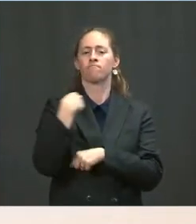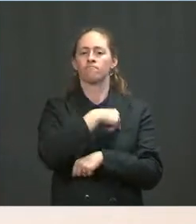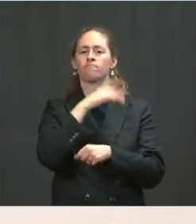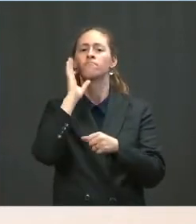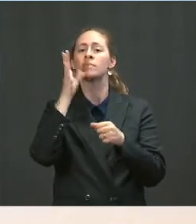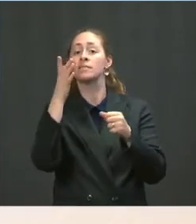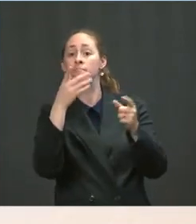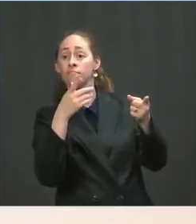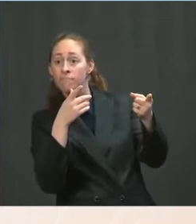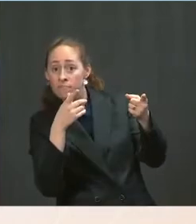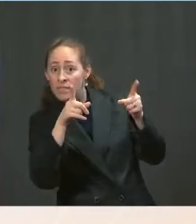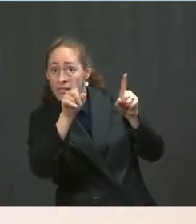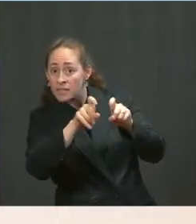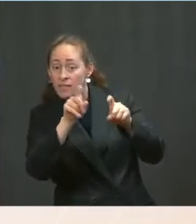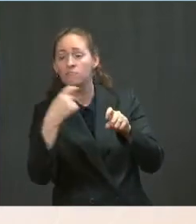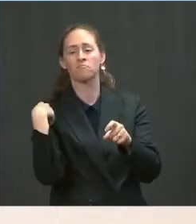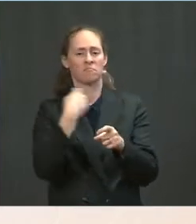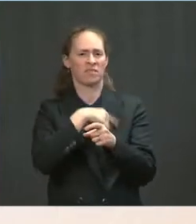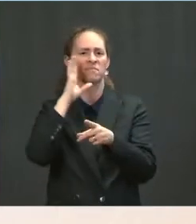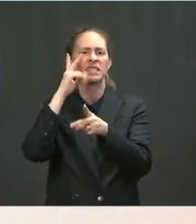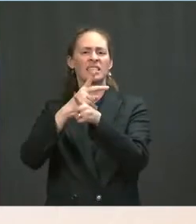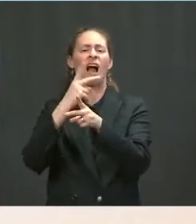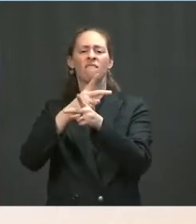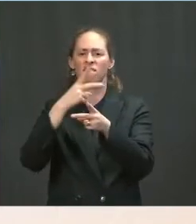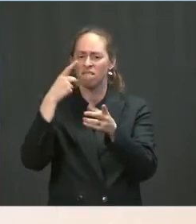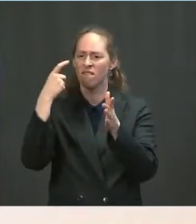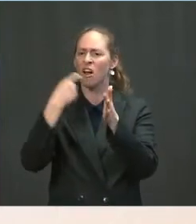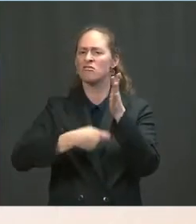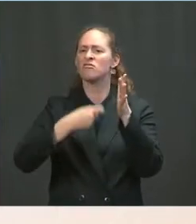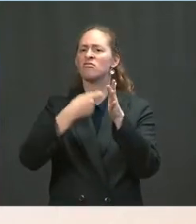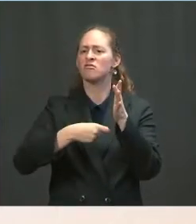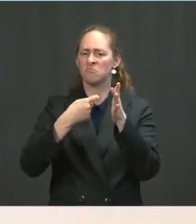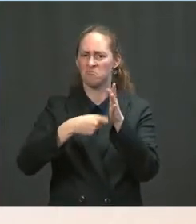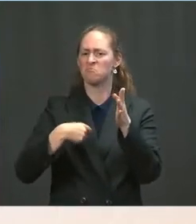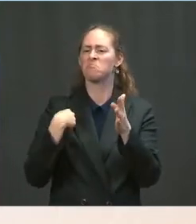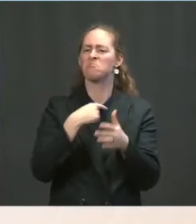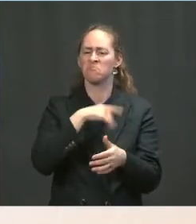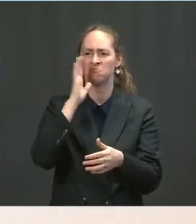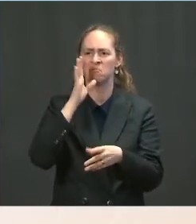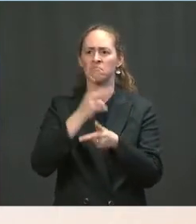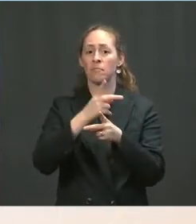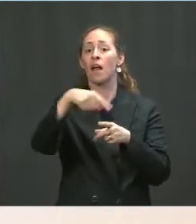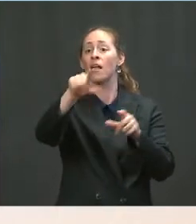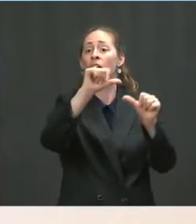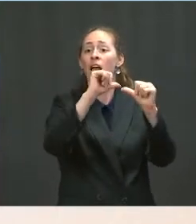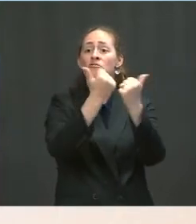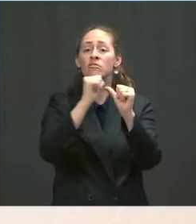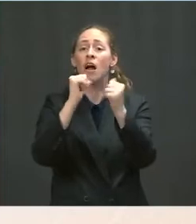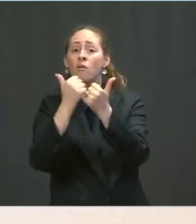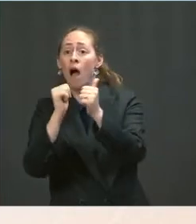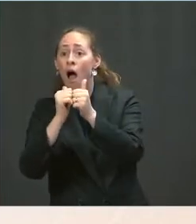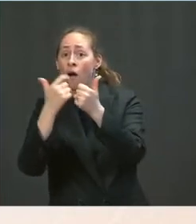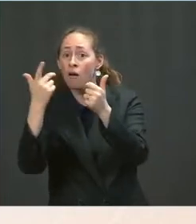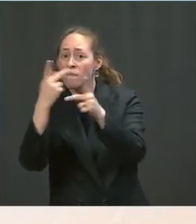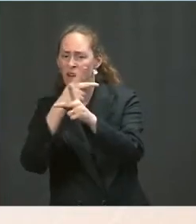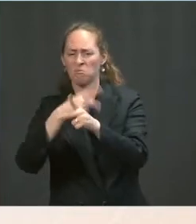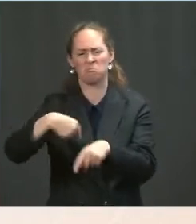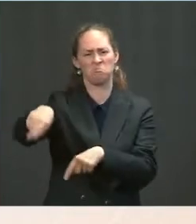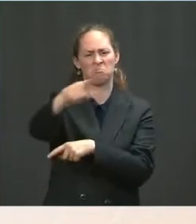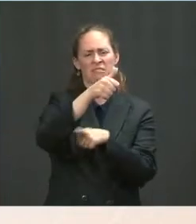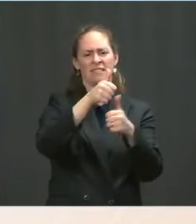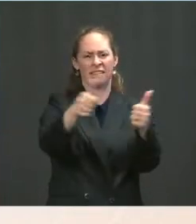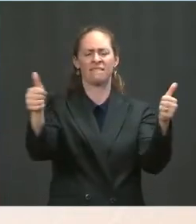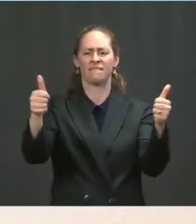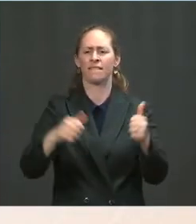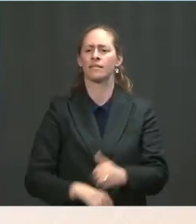this program themselves. So they'll be in charge of that, how that moves forward. And so that's